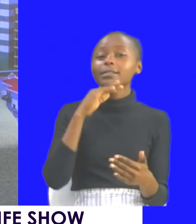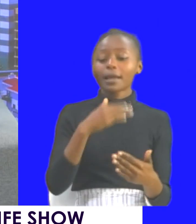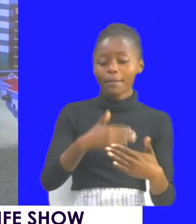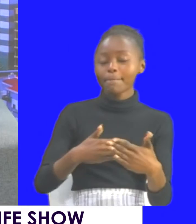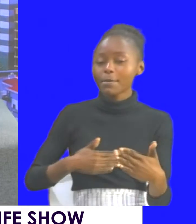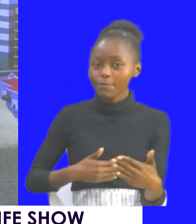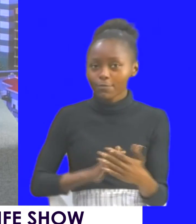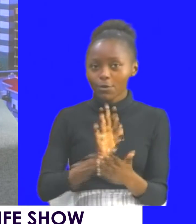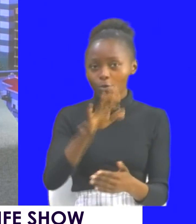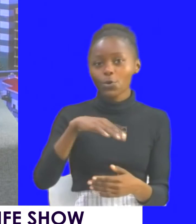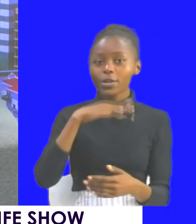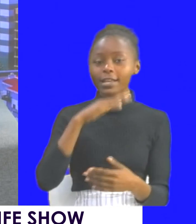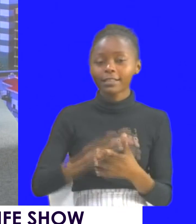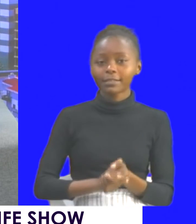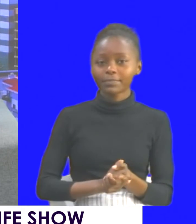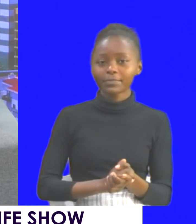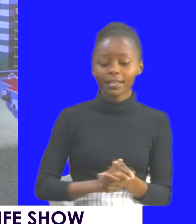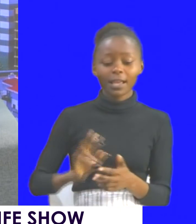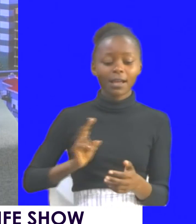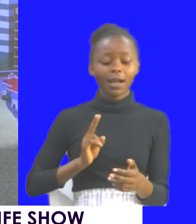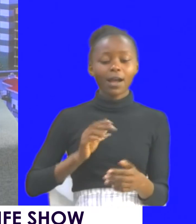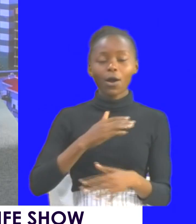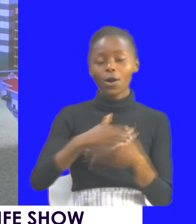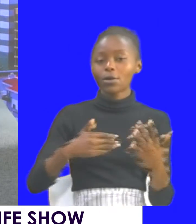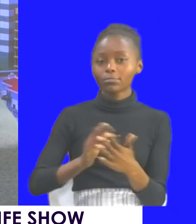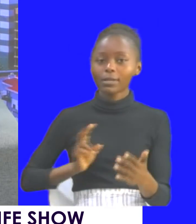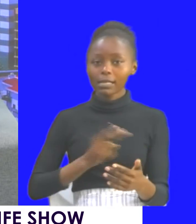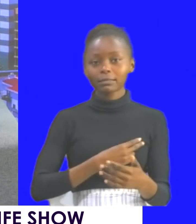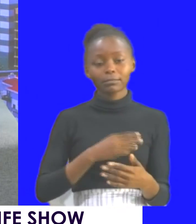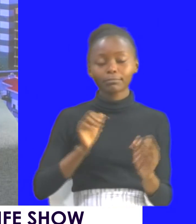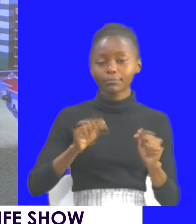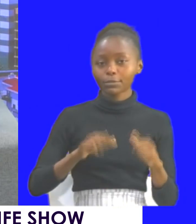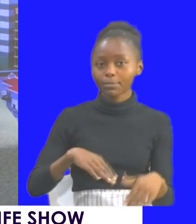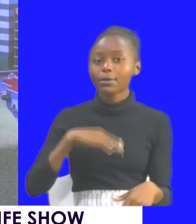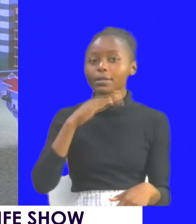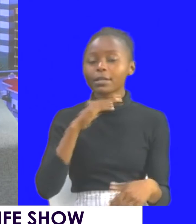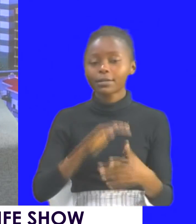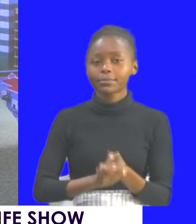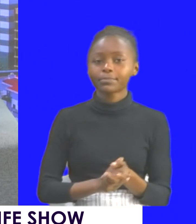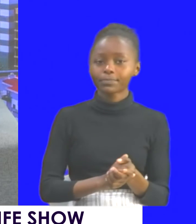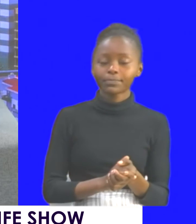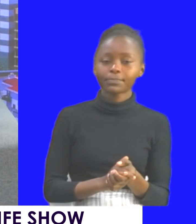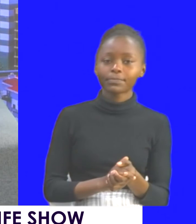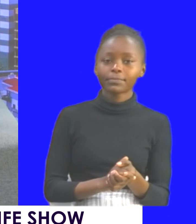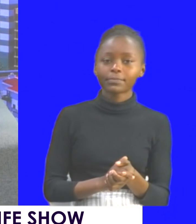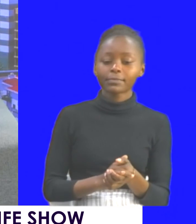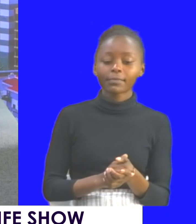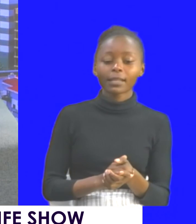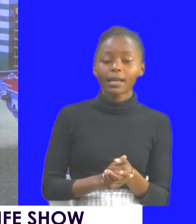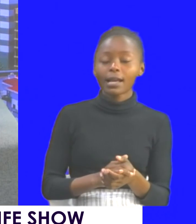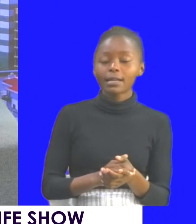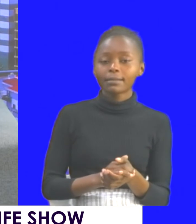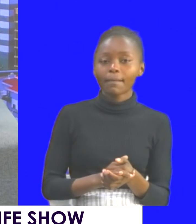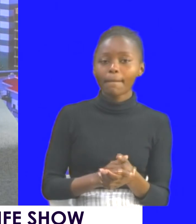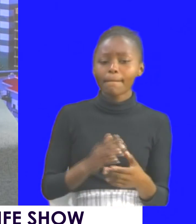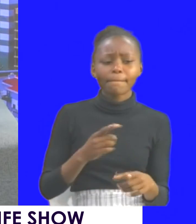Come on. All of us will live. All of us will die. Let me put it better. All of us will die at some point, but not